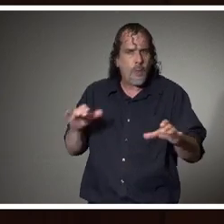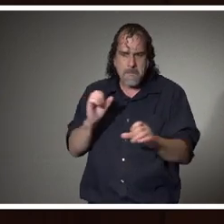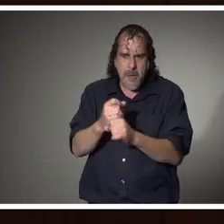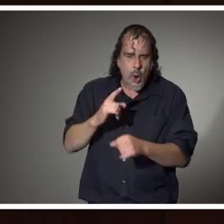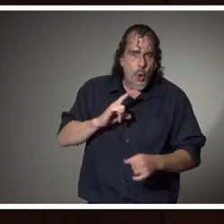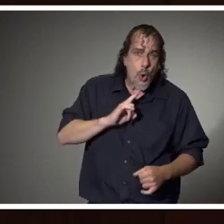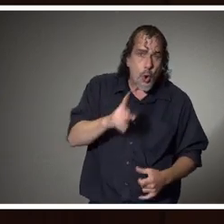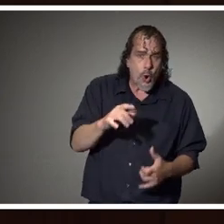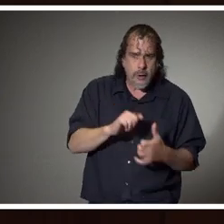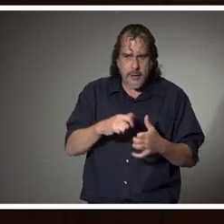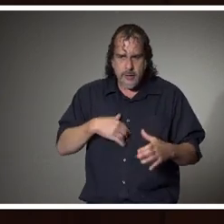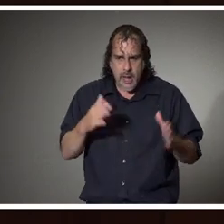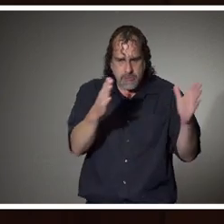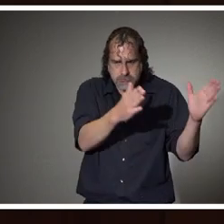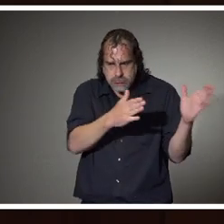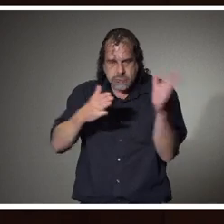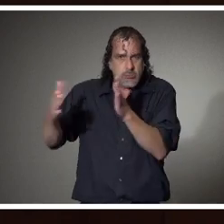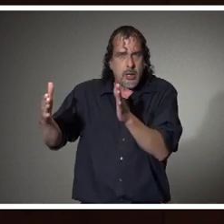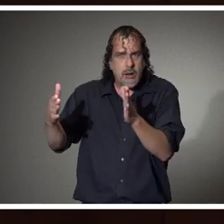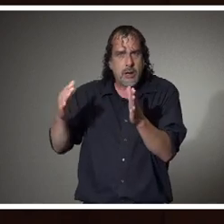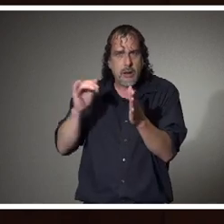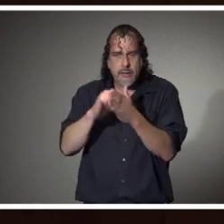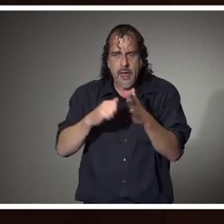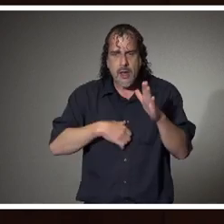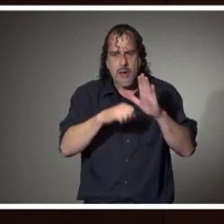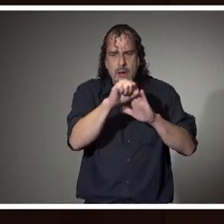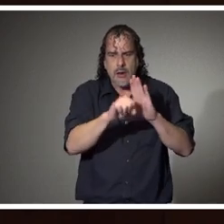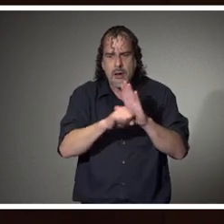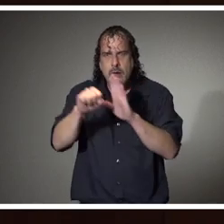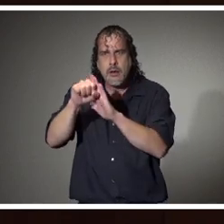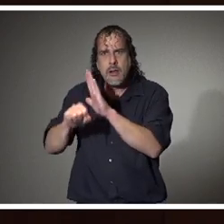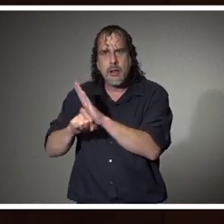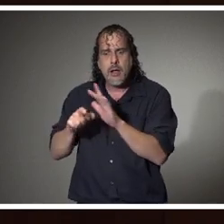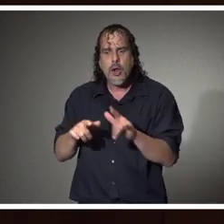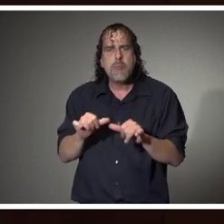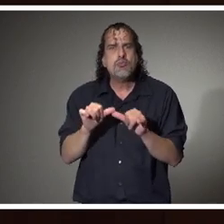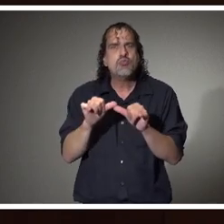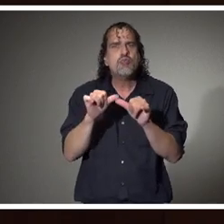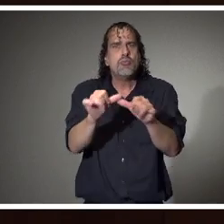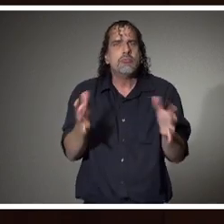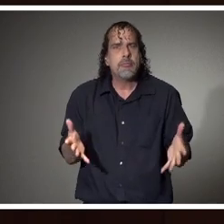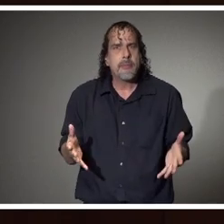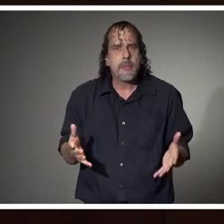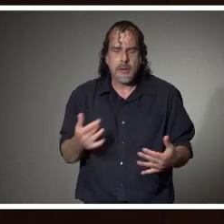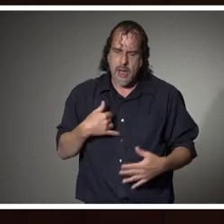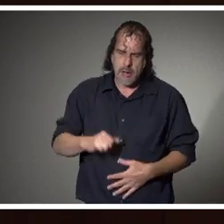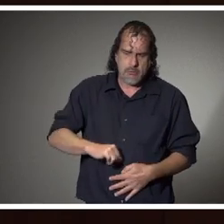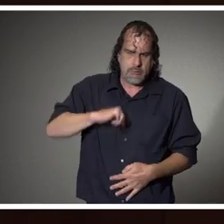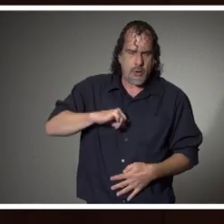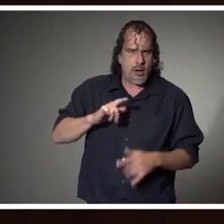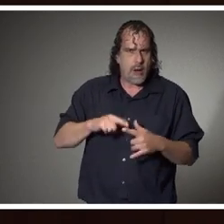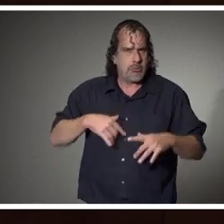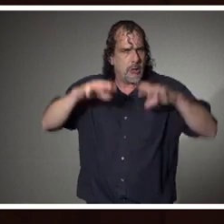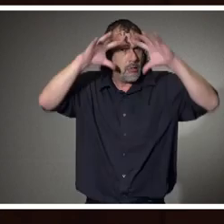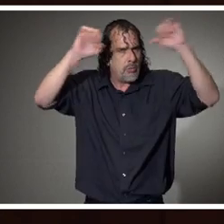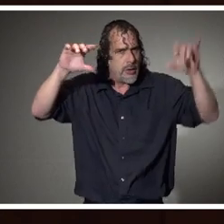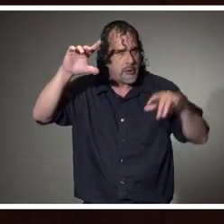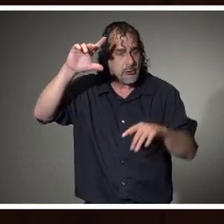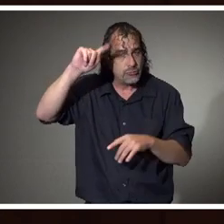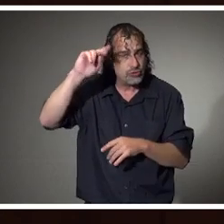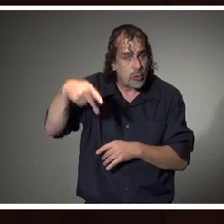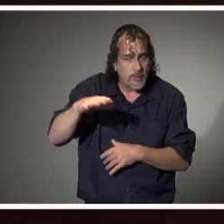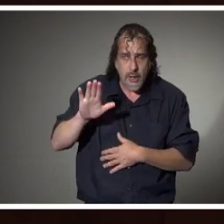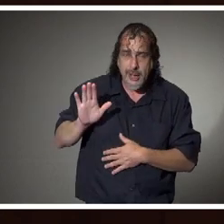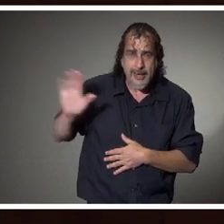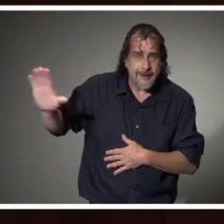we came out with a plan that the states can continue. So proud of President Donald Trump and his